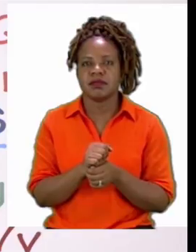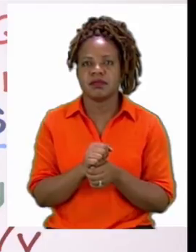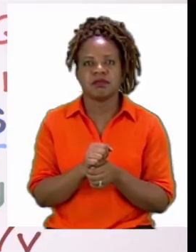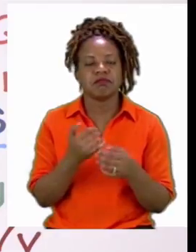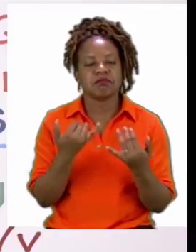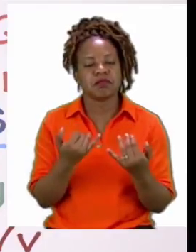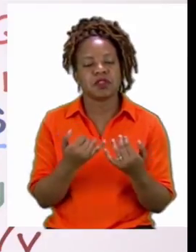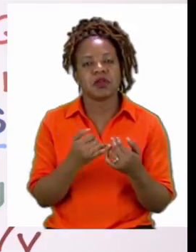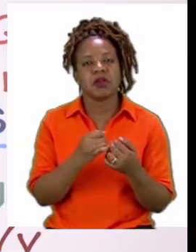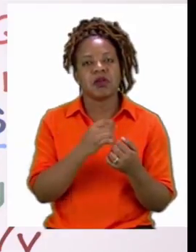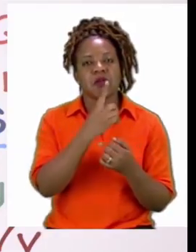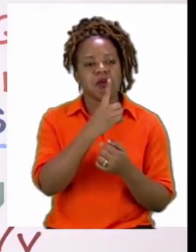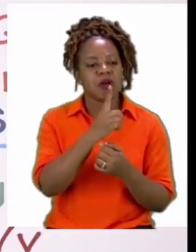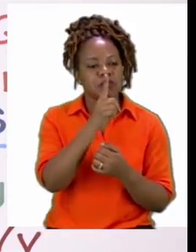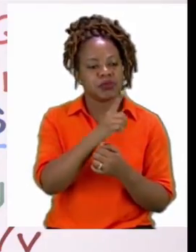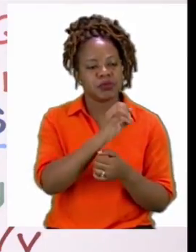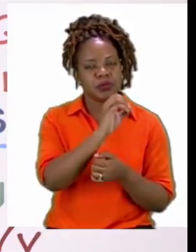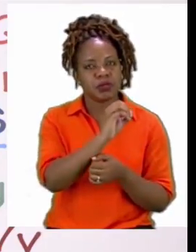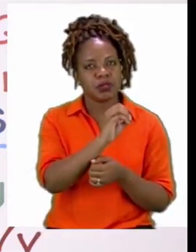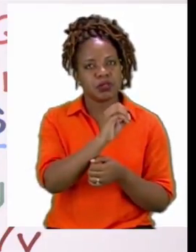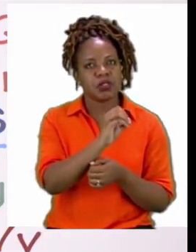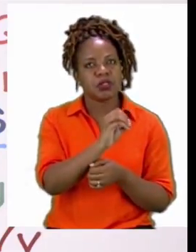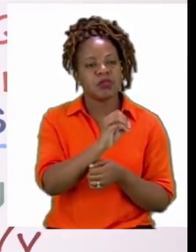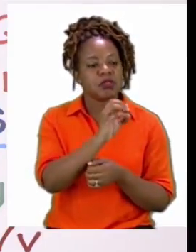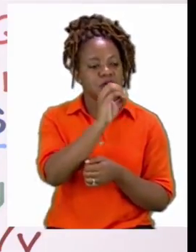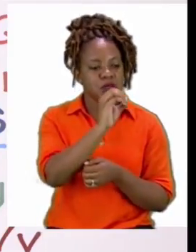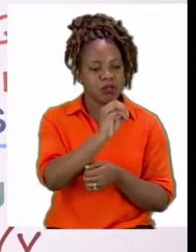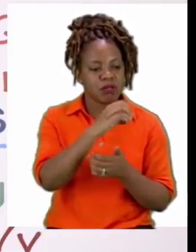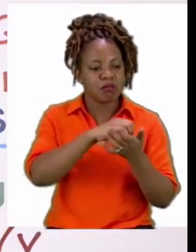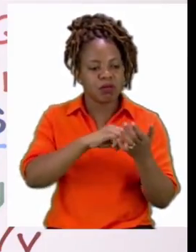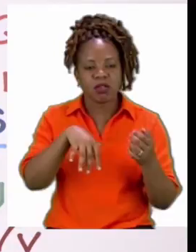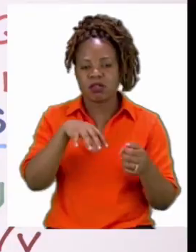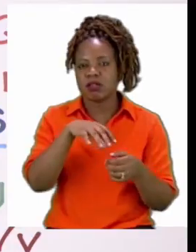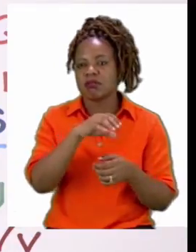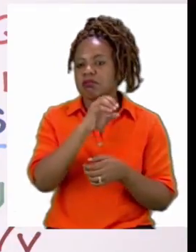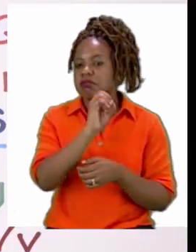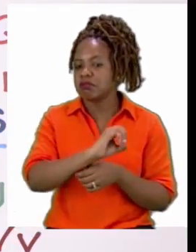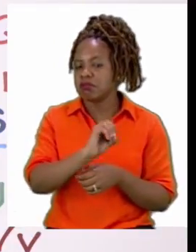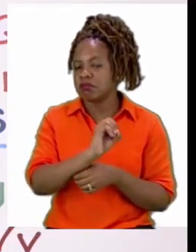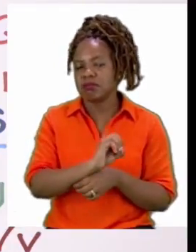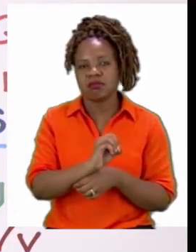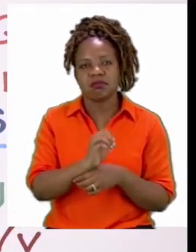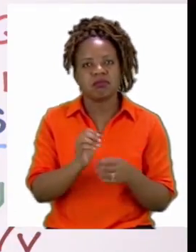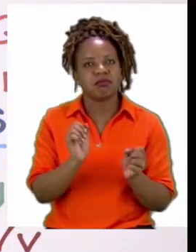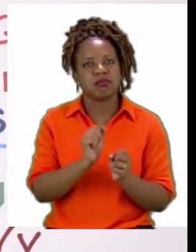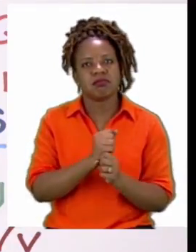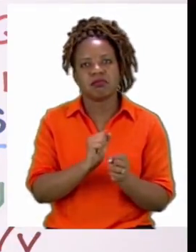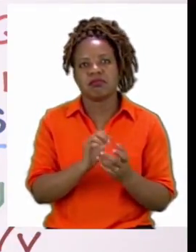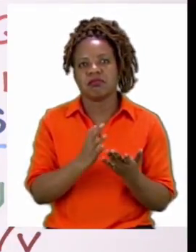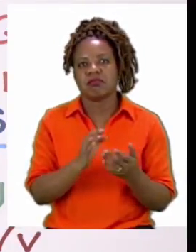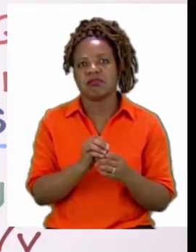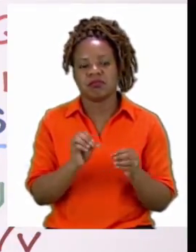number here. It now says 0 minus nothing. And 0 minus nothing